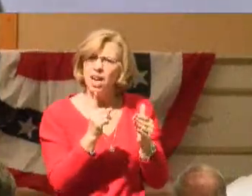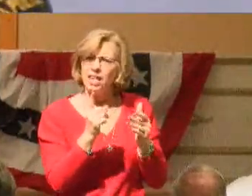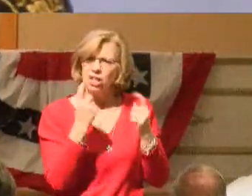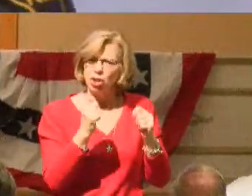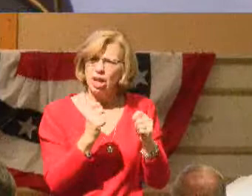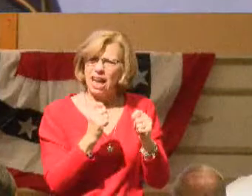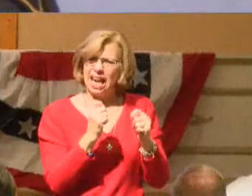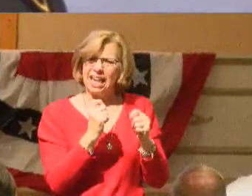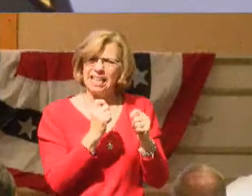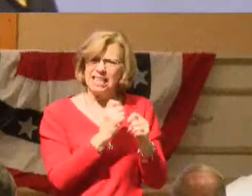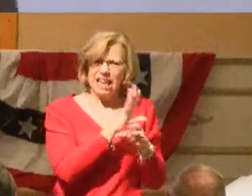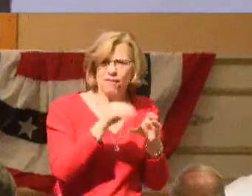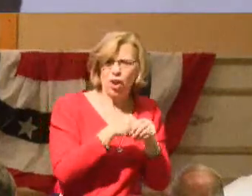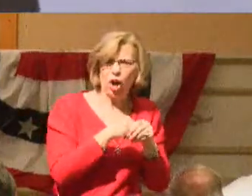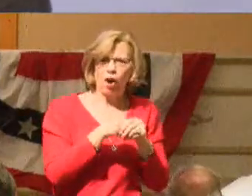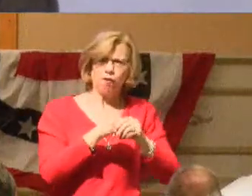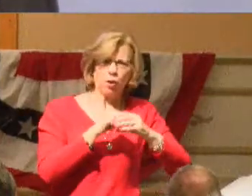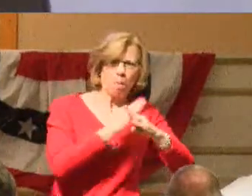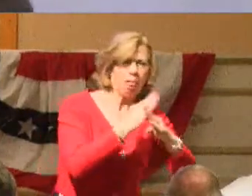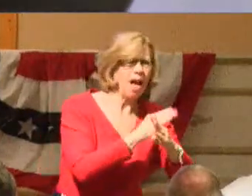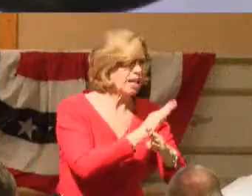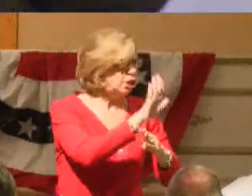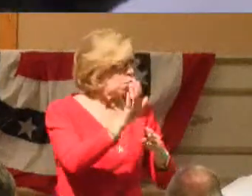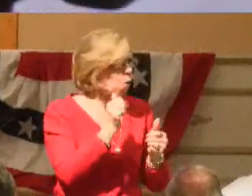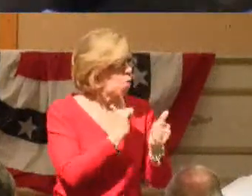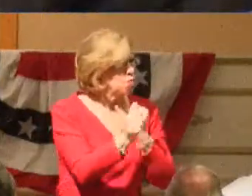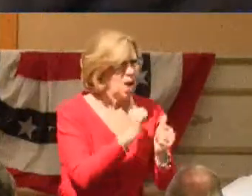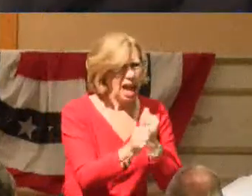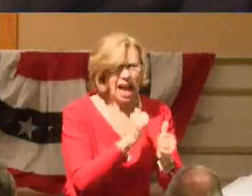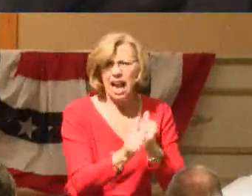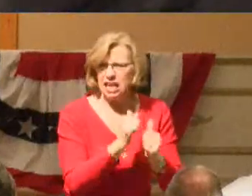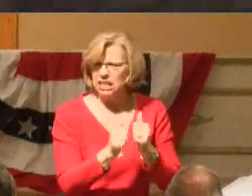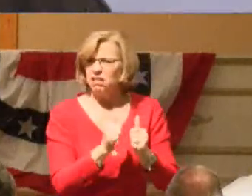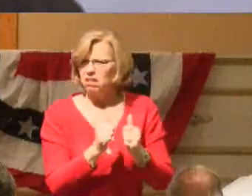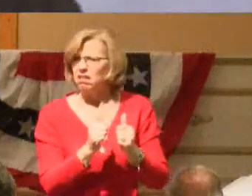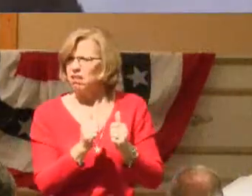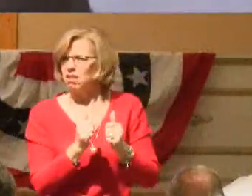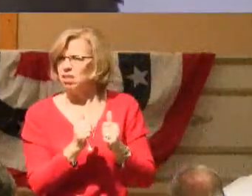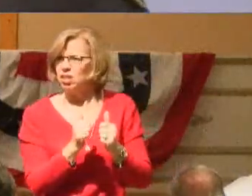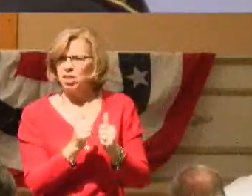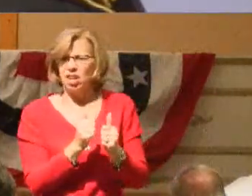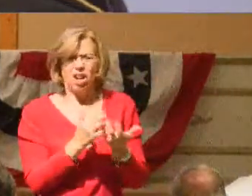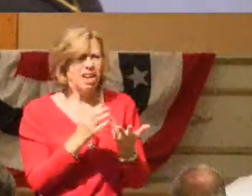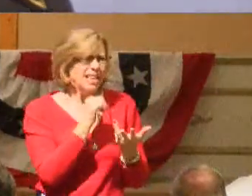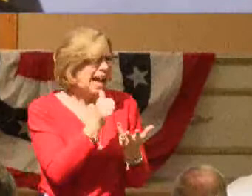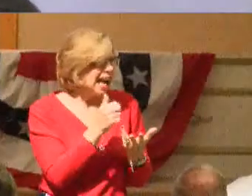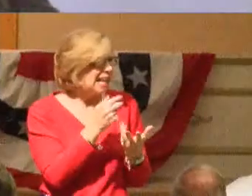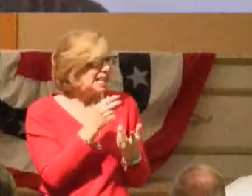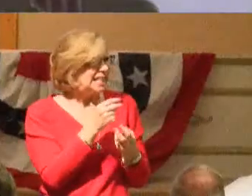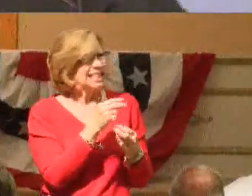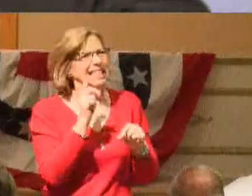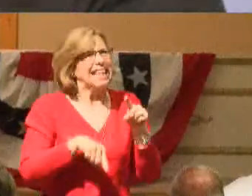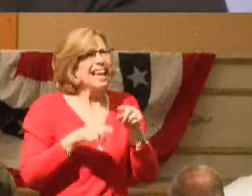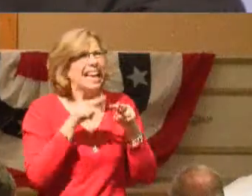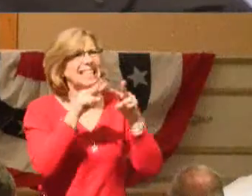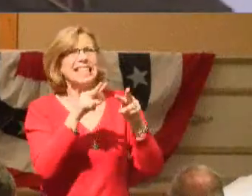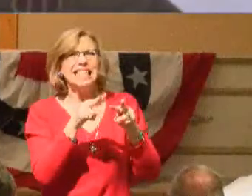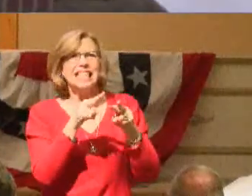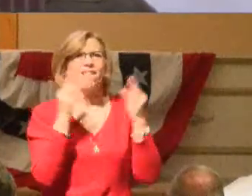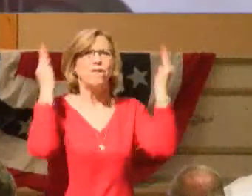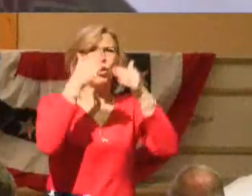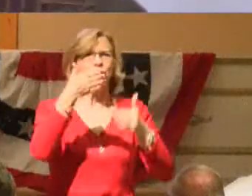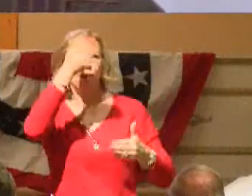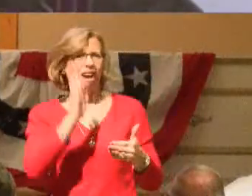your race. They are getting in your way. They are distracting you from where you need to be with God. Now, let me ask you